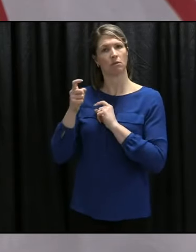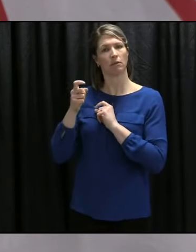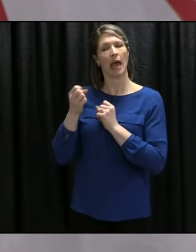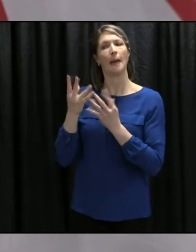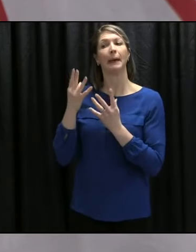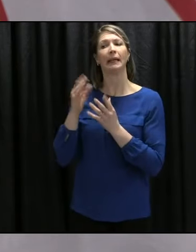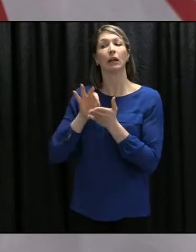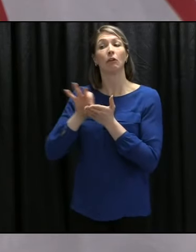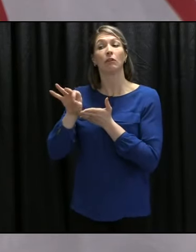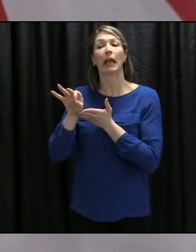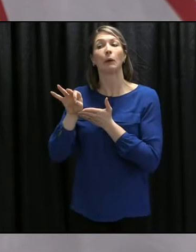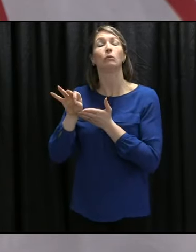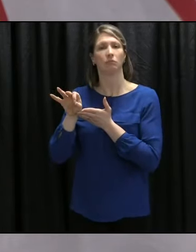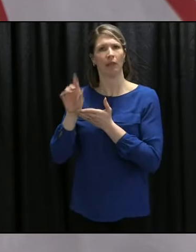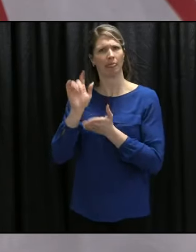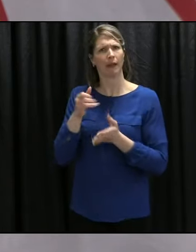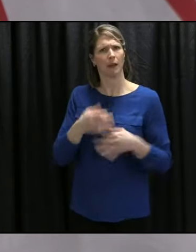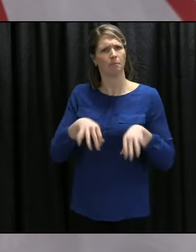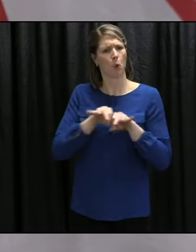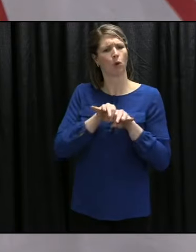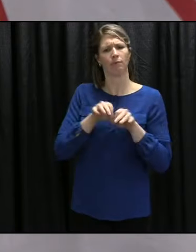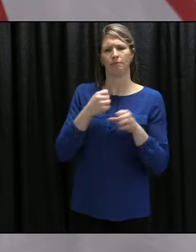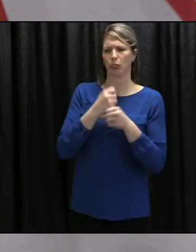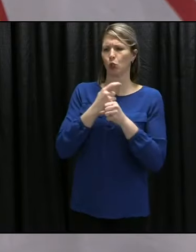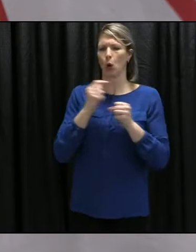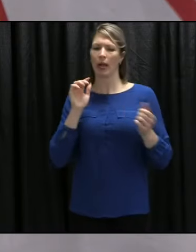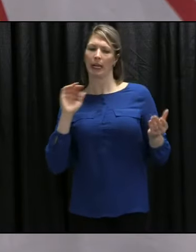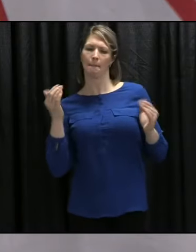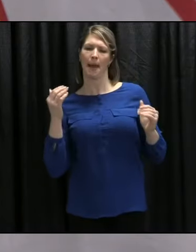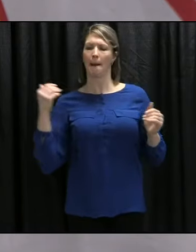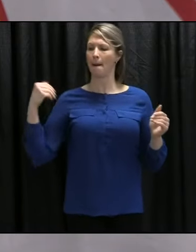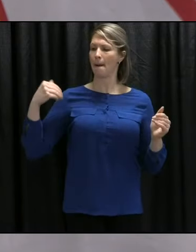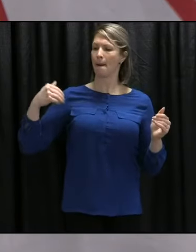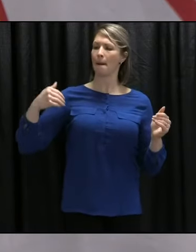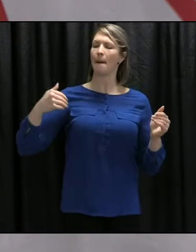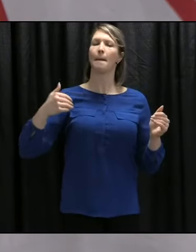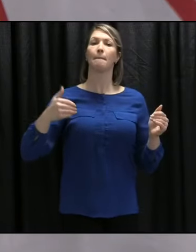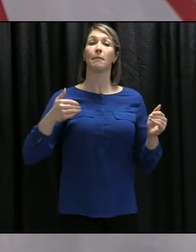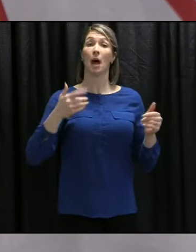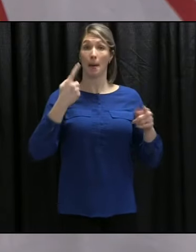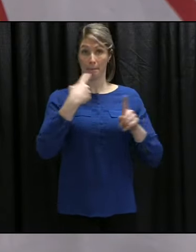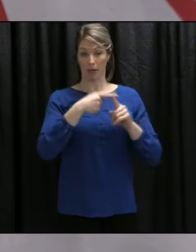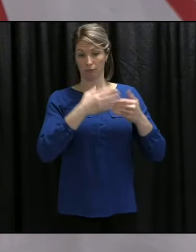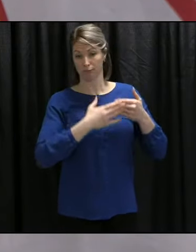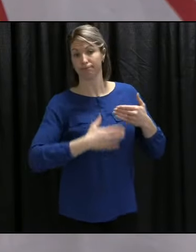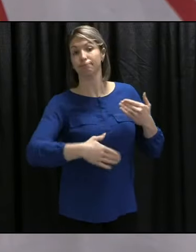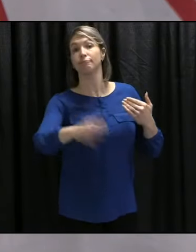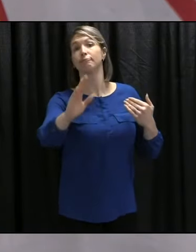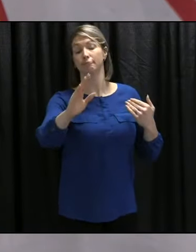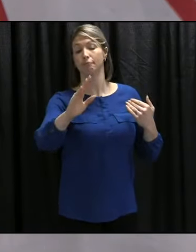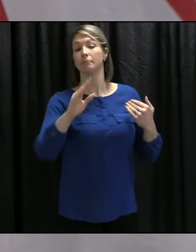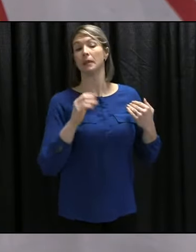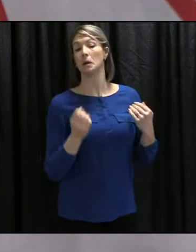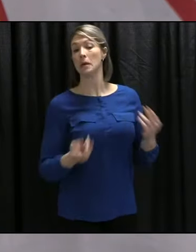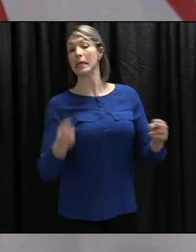to, COVID-19, and I expect it well into the future. It will continue to get, a large amount of